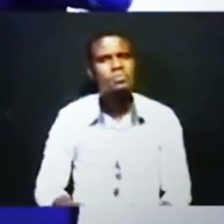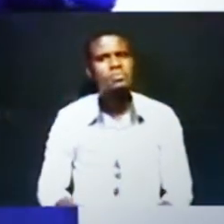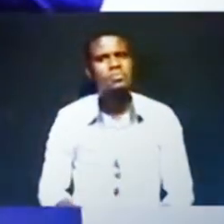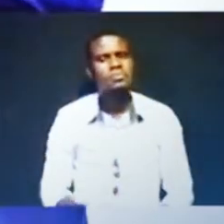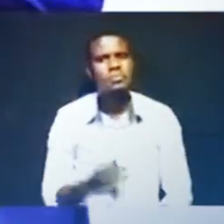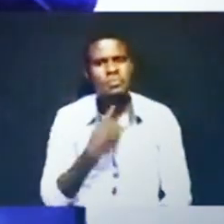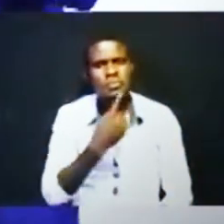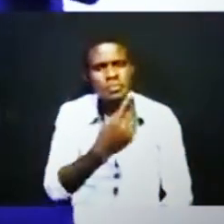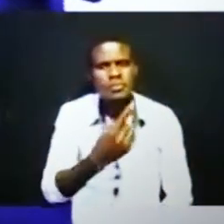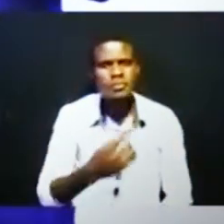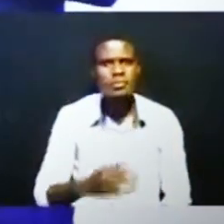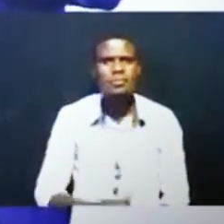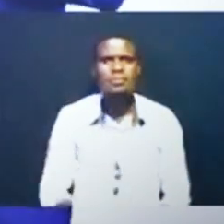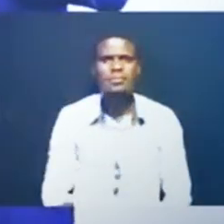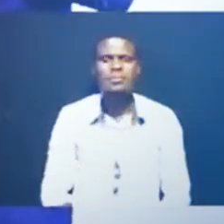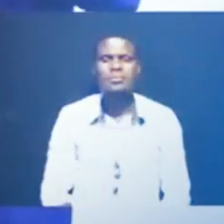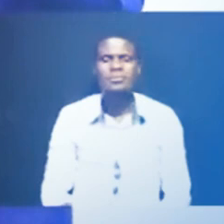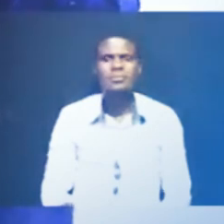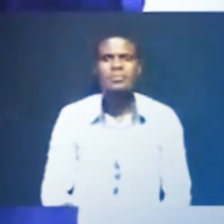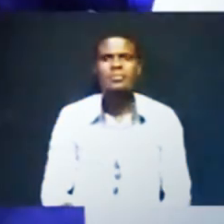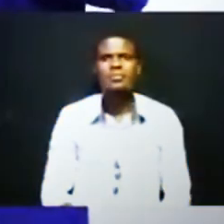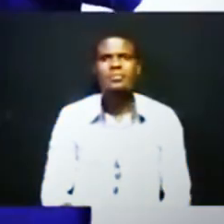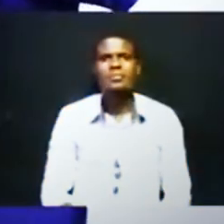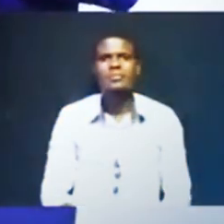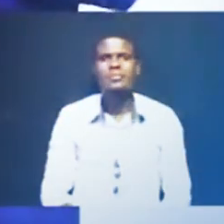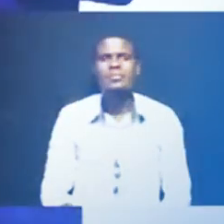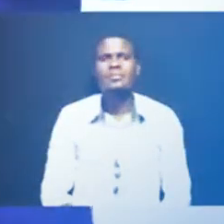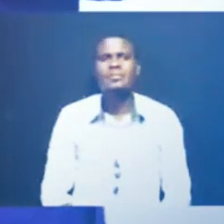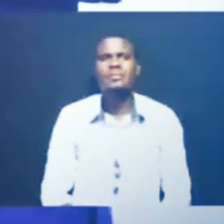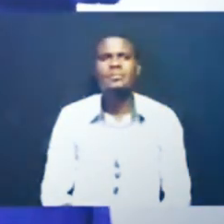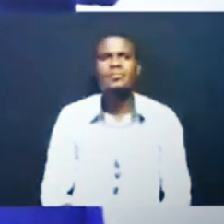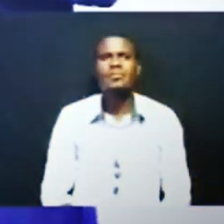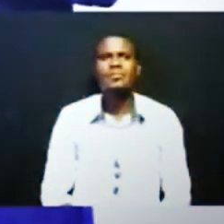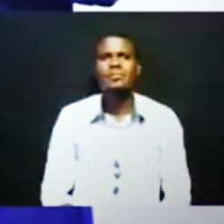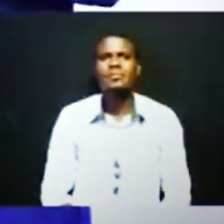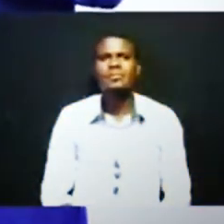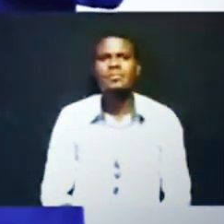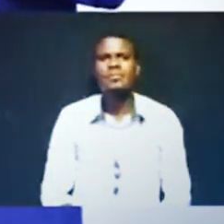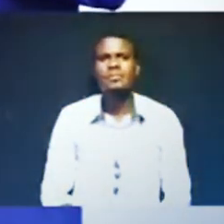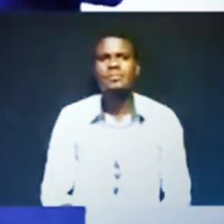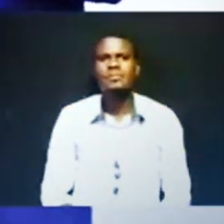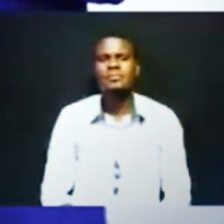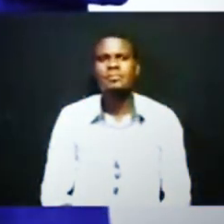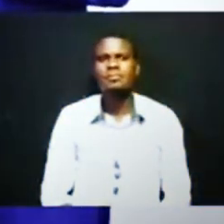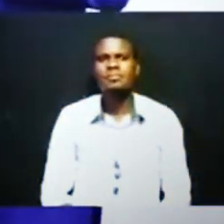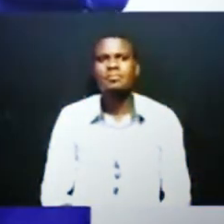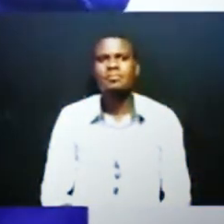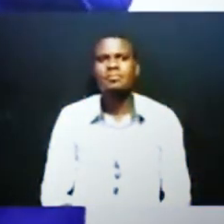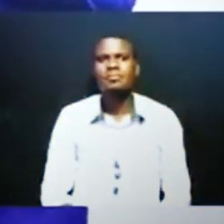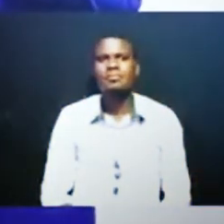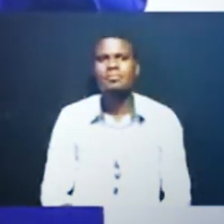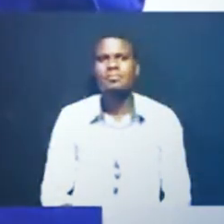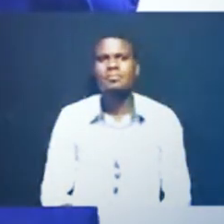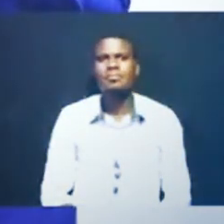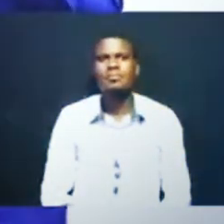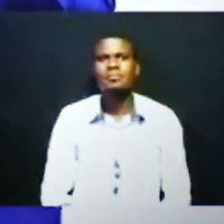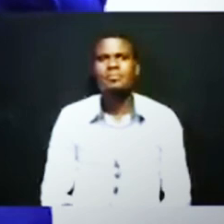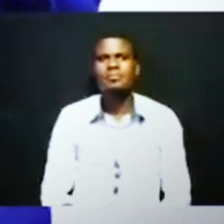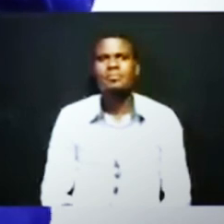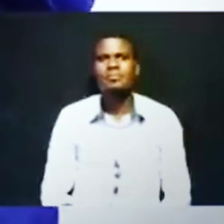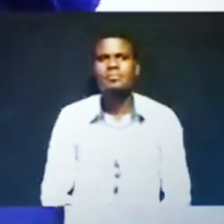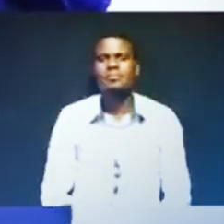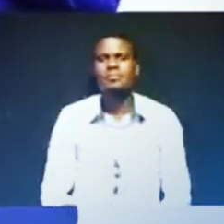and dear, Edia Beshena, who are bay. Now, all corner and a new crew not done in any chain around from the catcher and said, Downfall, Mancantro.